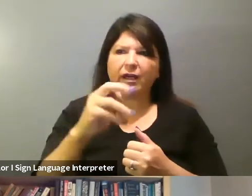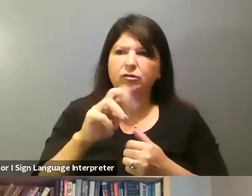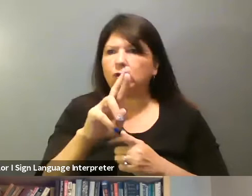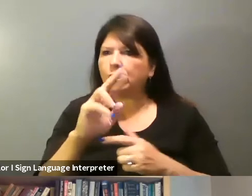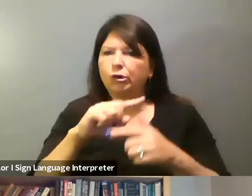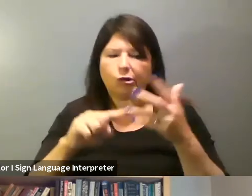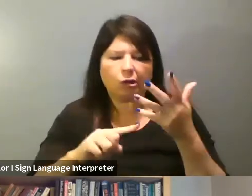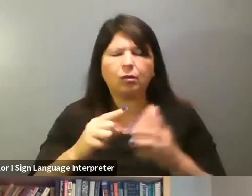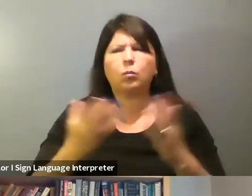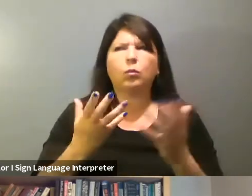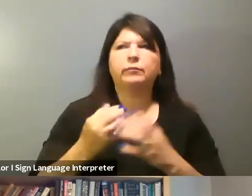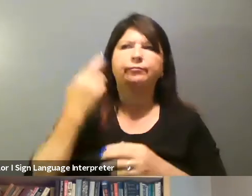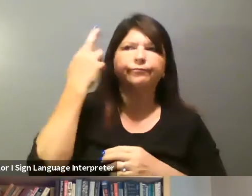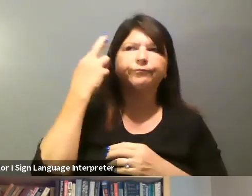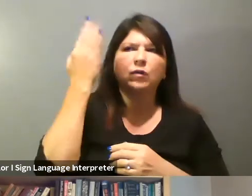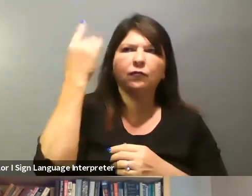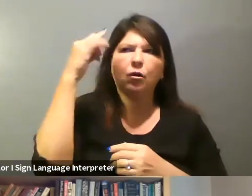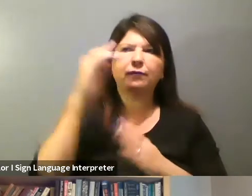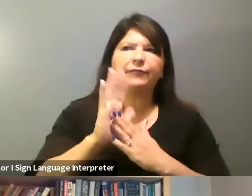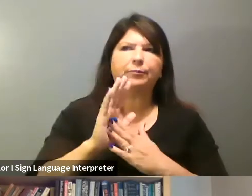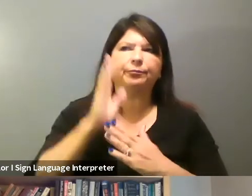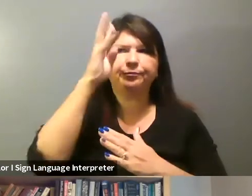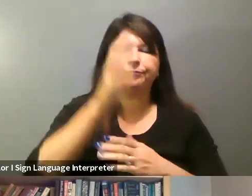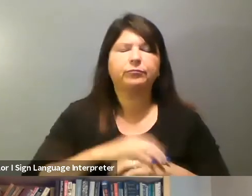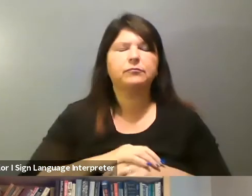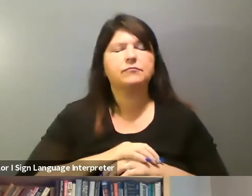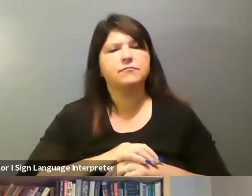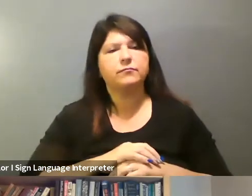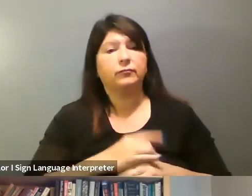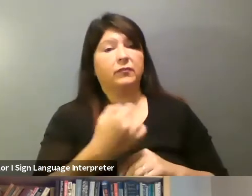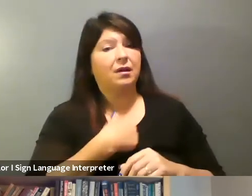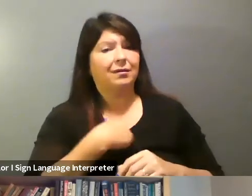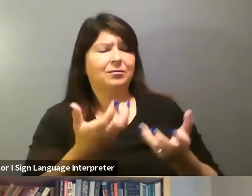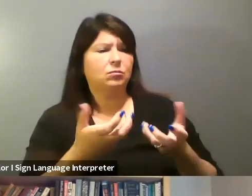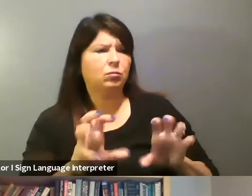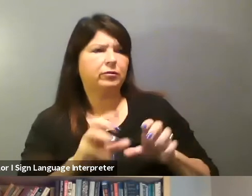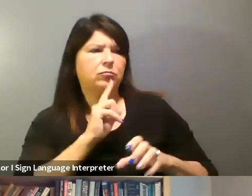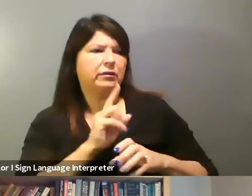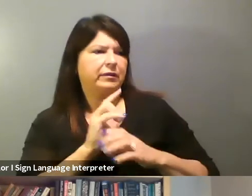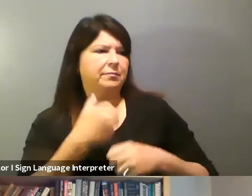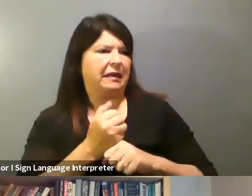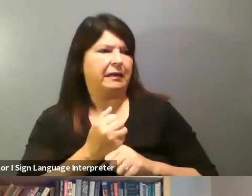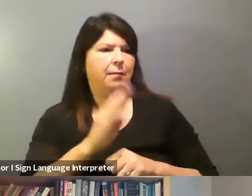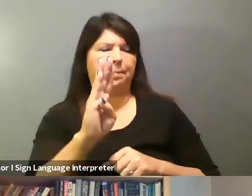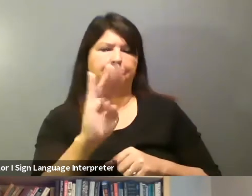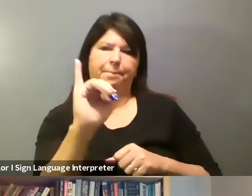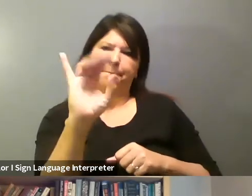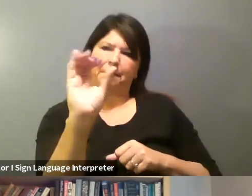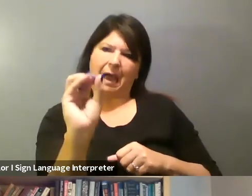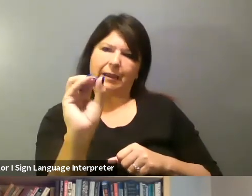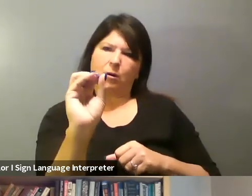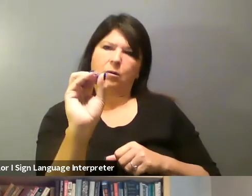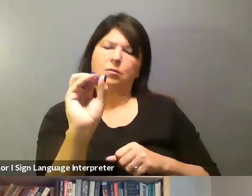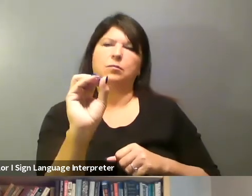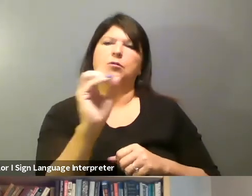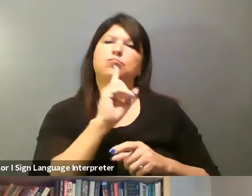it's more like I didn't want to make necessarily a bio documentary. I wanted to represent the